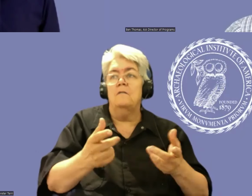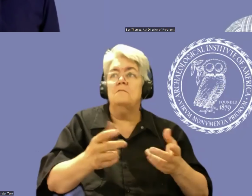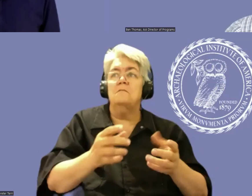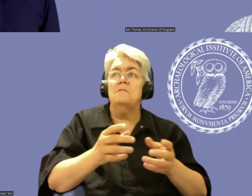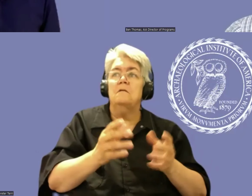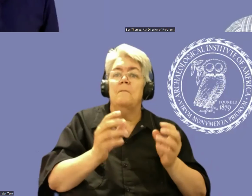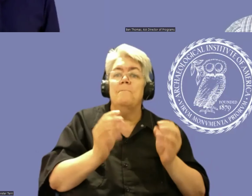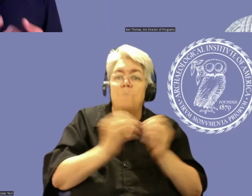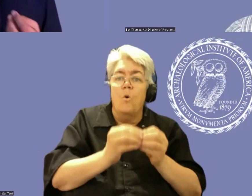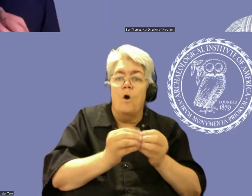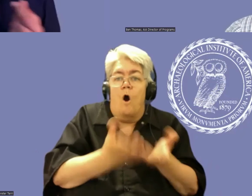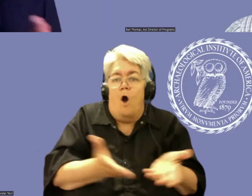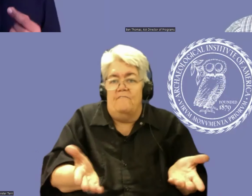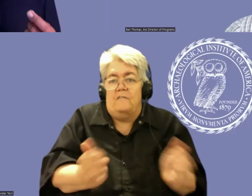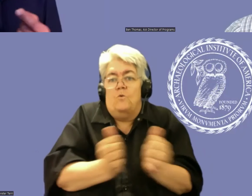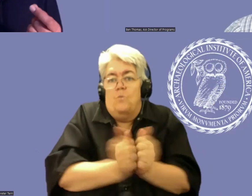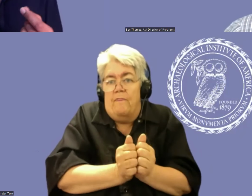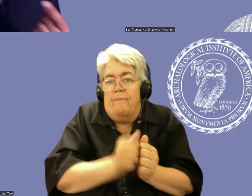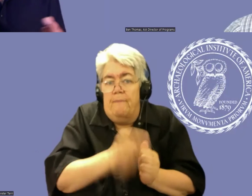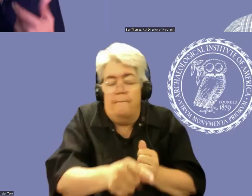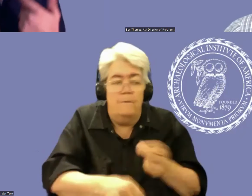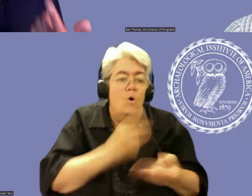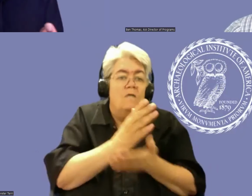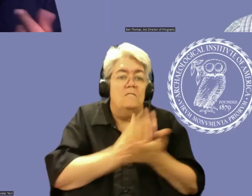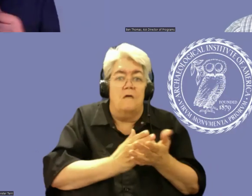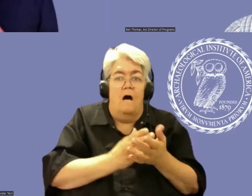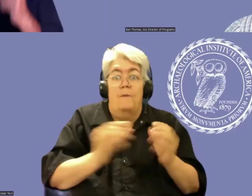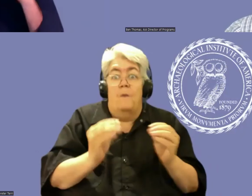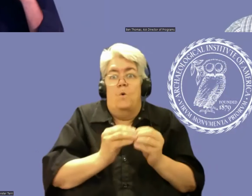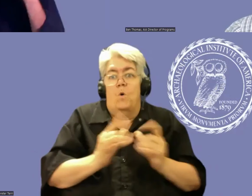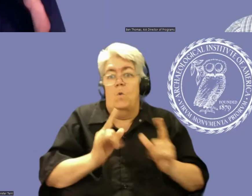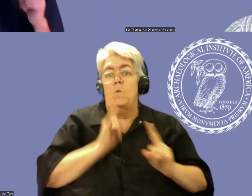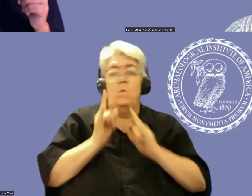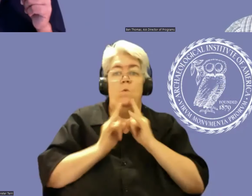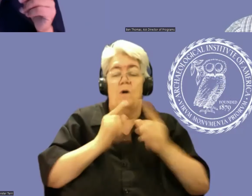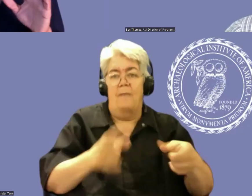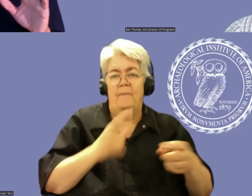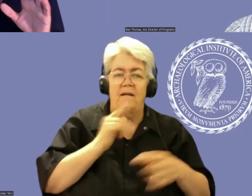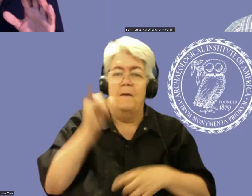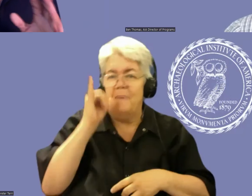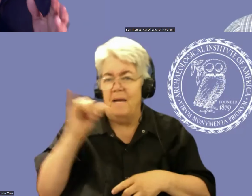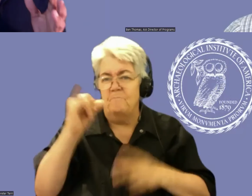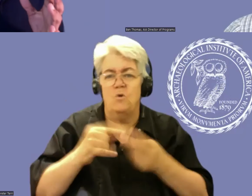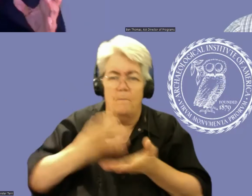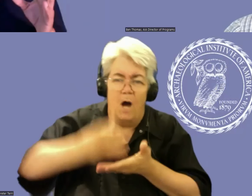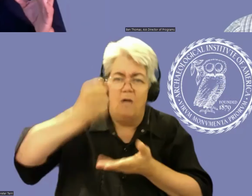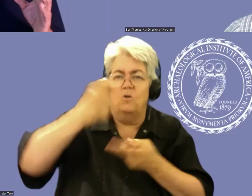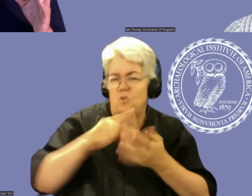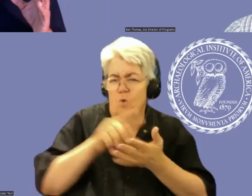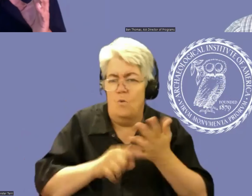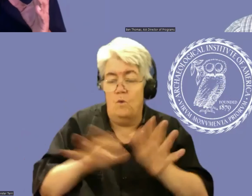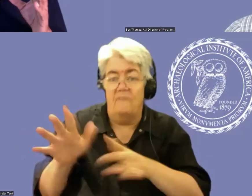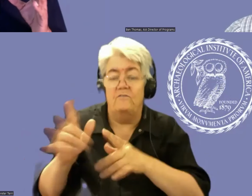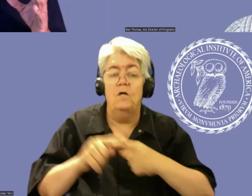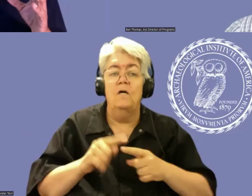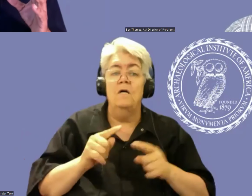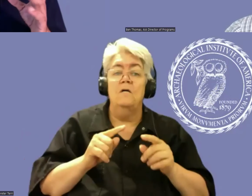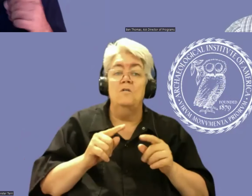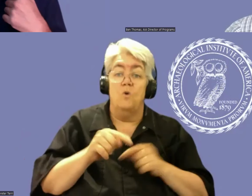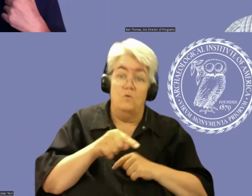in their graves and some are very specific, i.e. pipes or bottles and so on. So whether that's